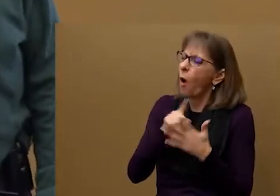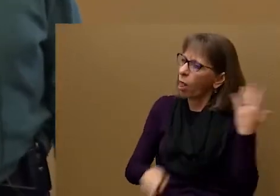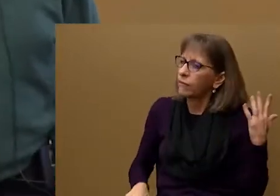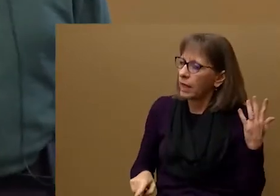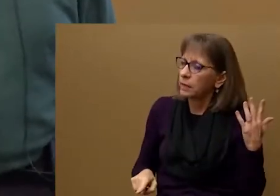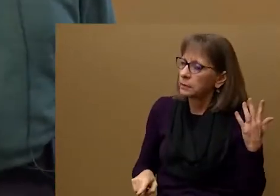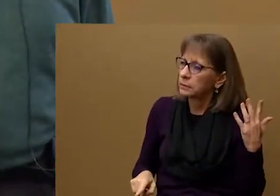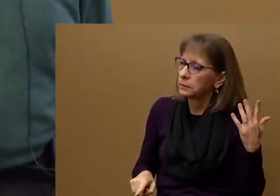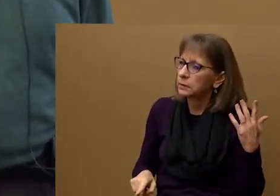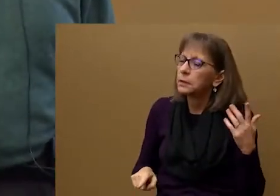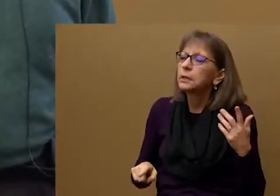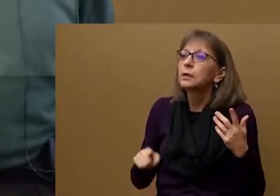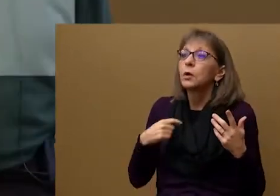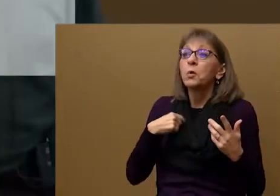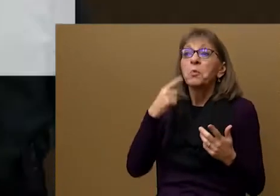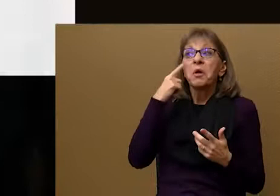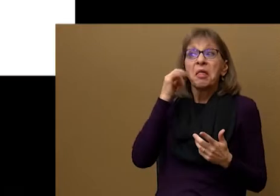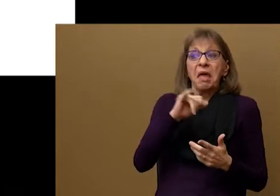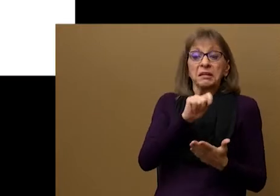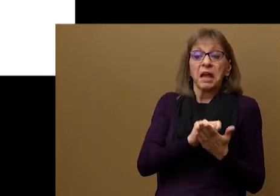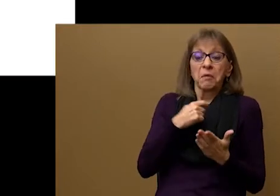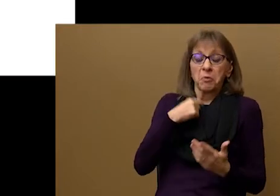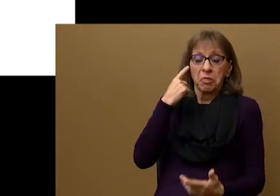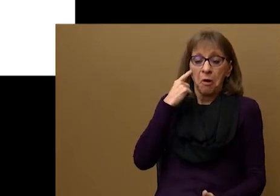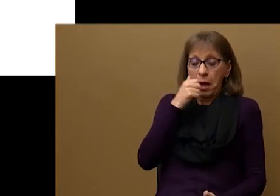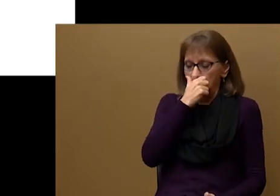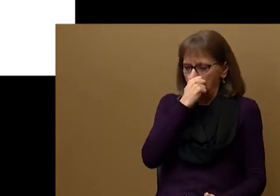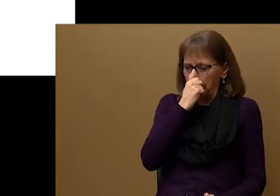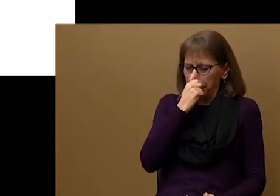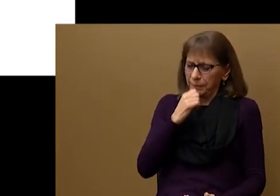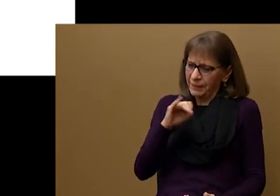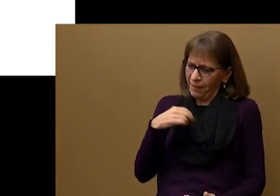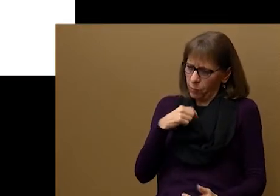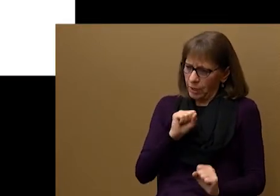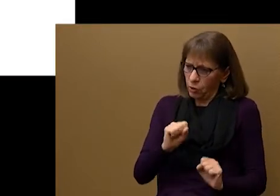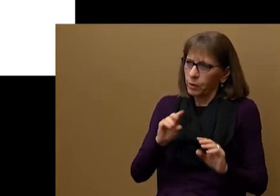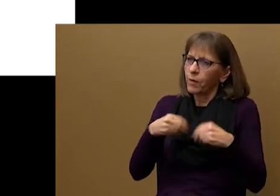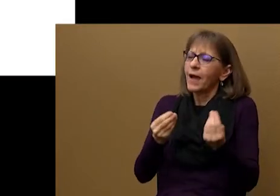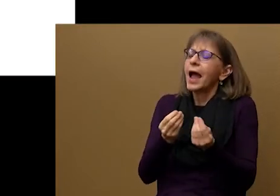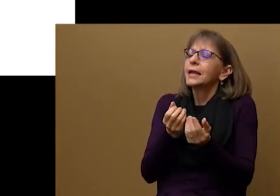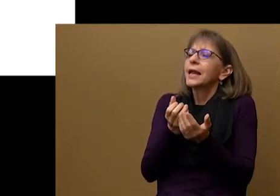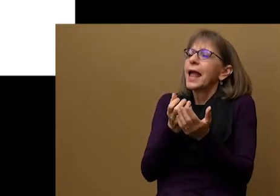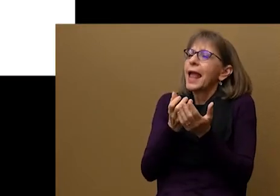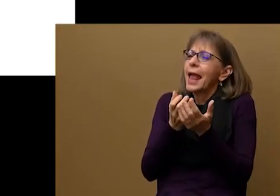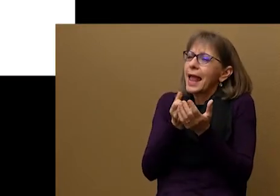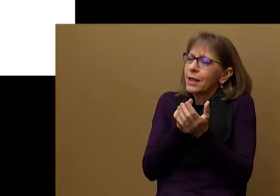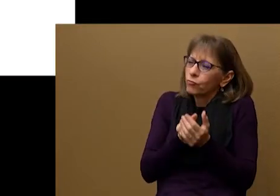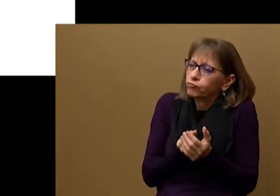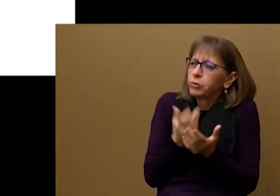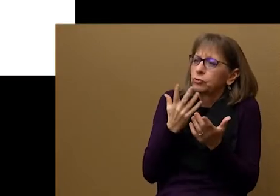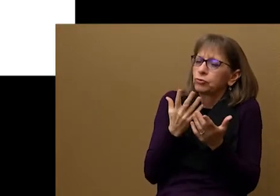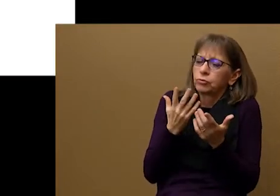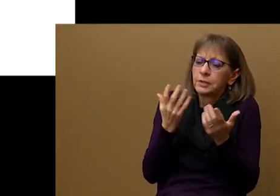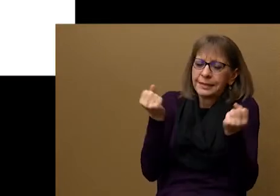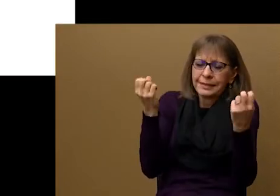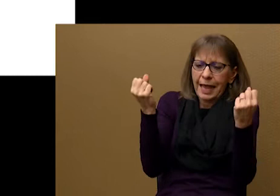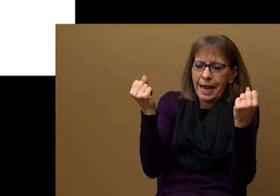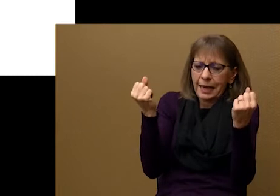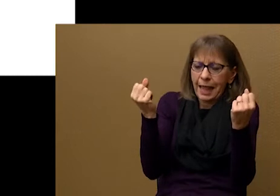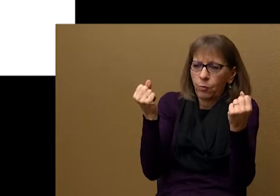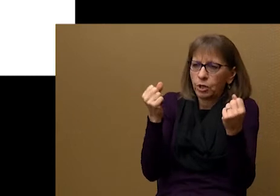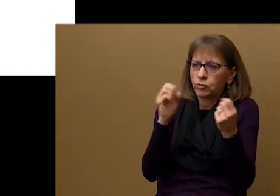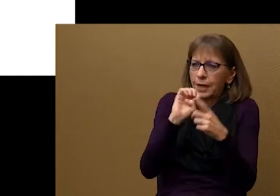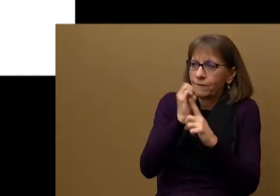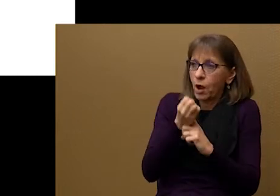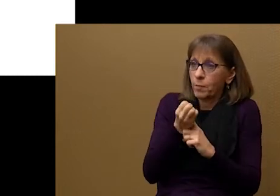And we thought at the time that if we could provide a rich sign language